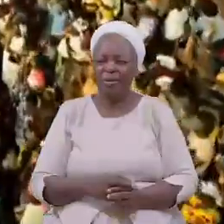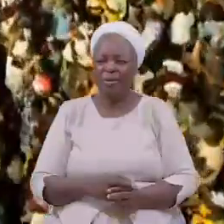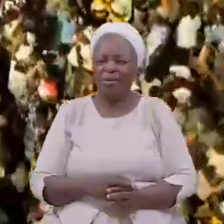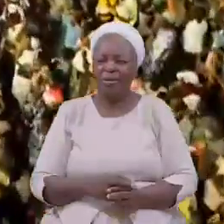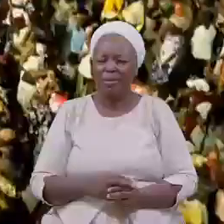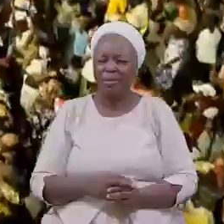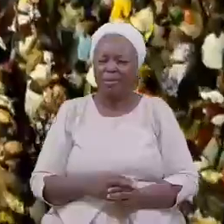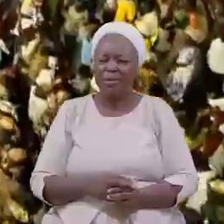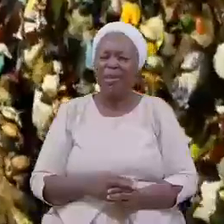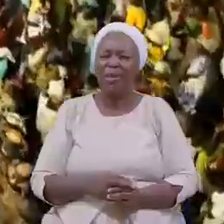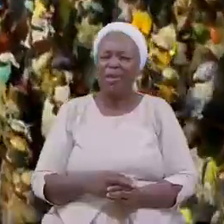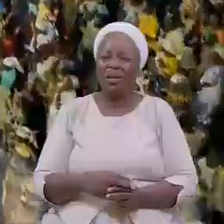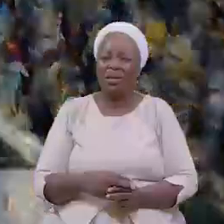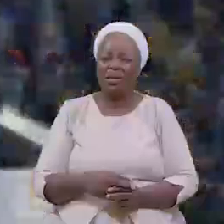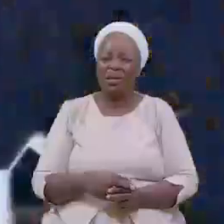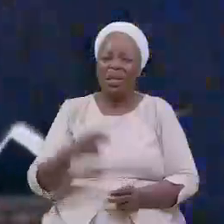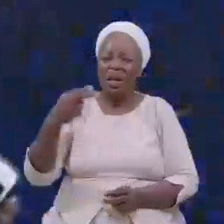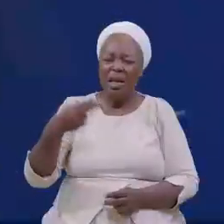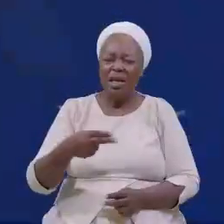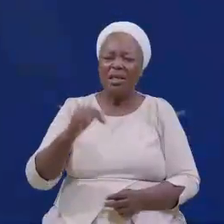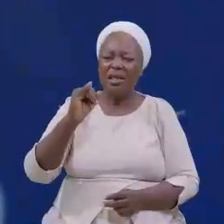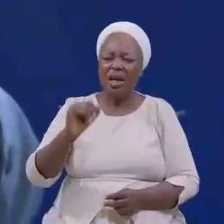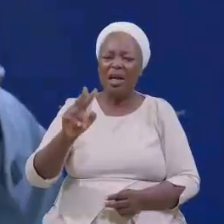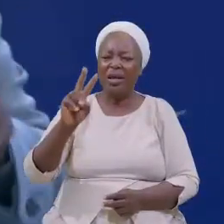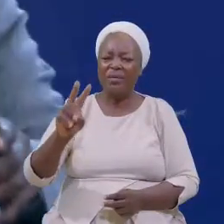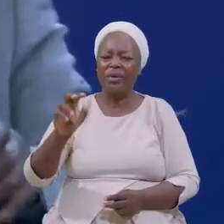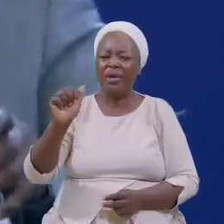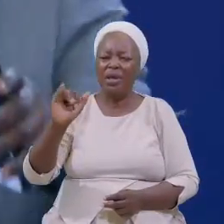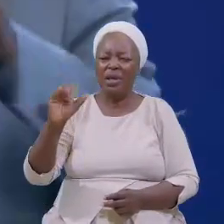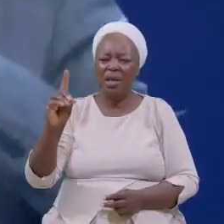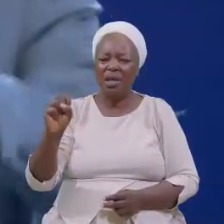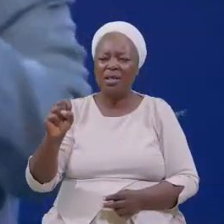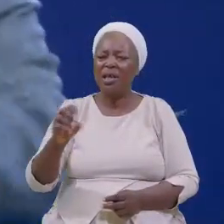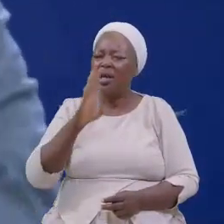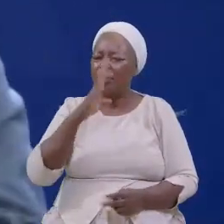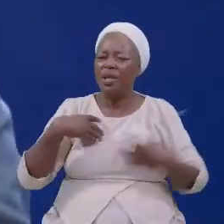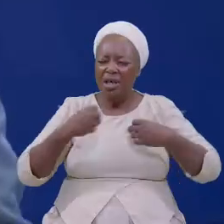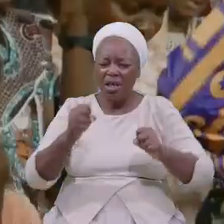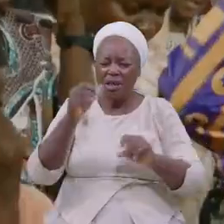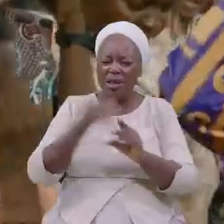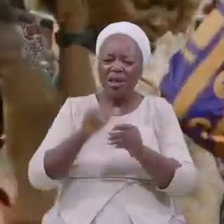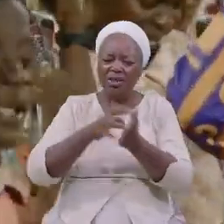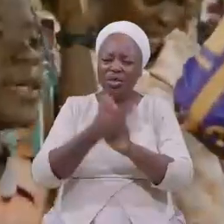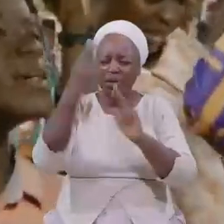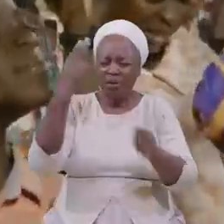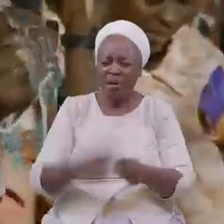name. HIV, AIDS, be healed in Jesus'